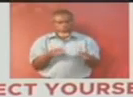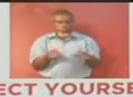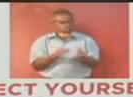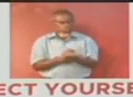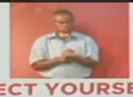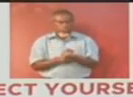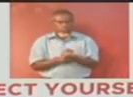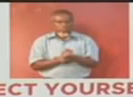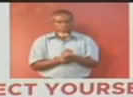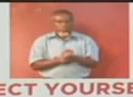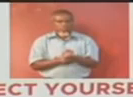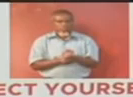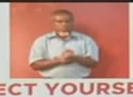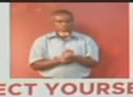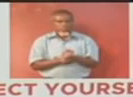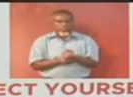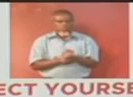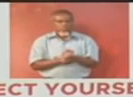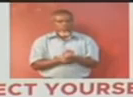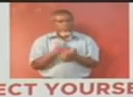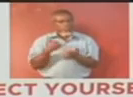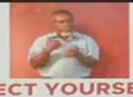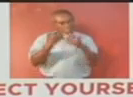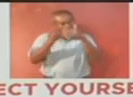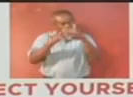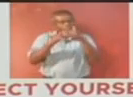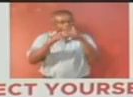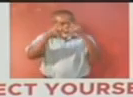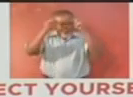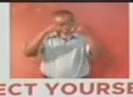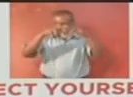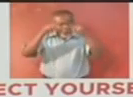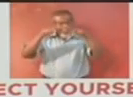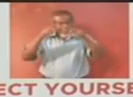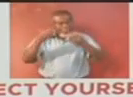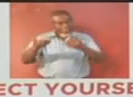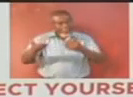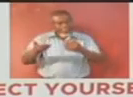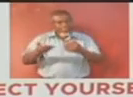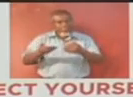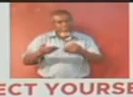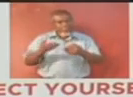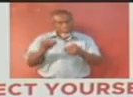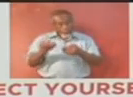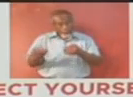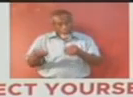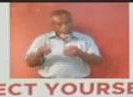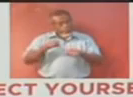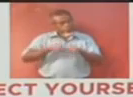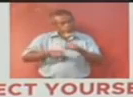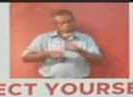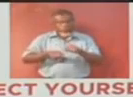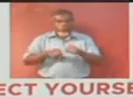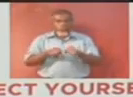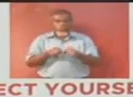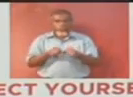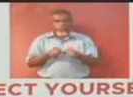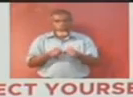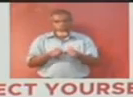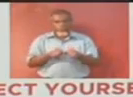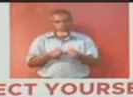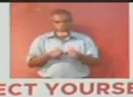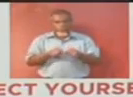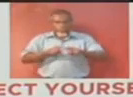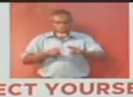best use of the testing resource. So the vaccination distribution continues as it has been, where the screening to